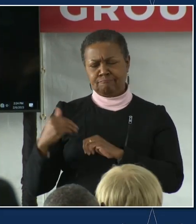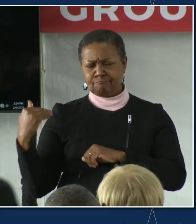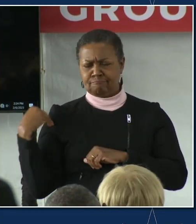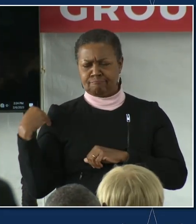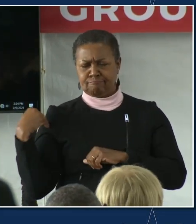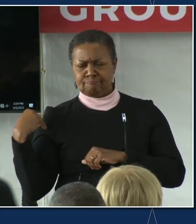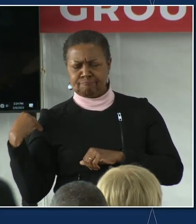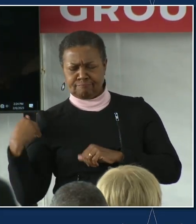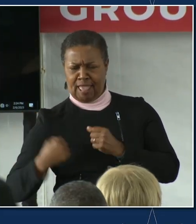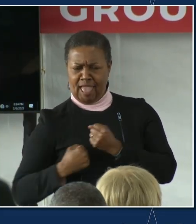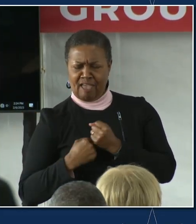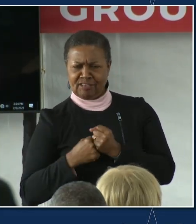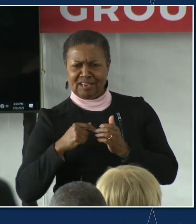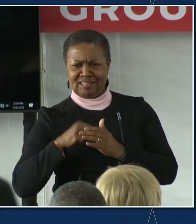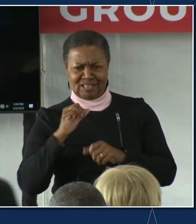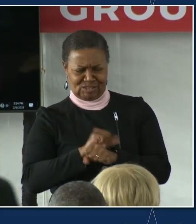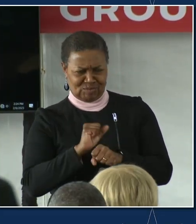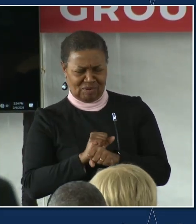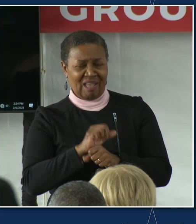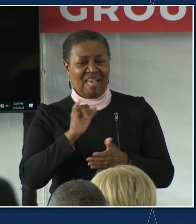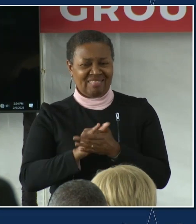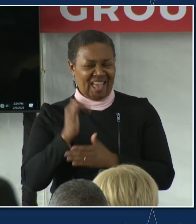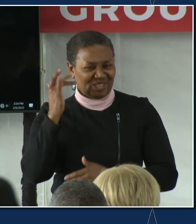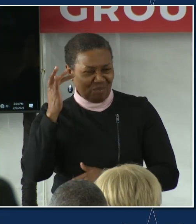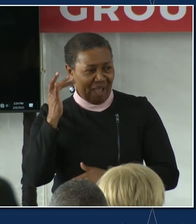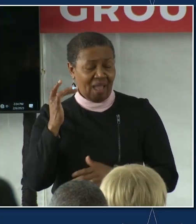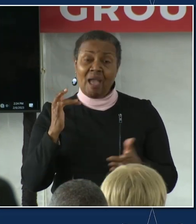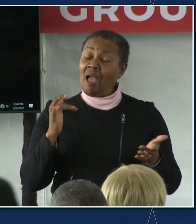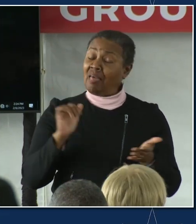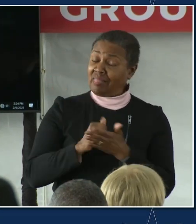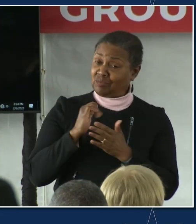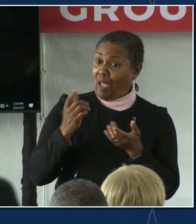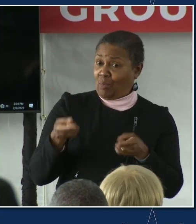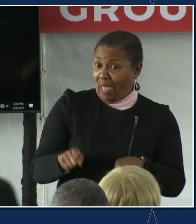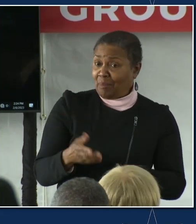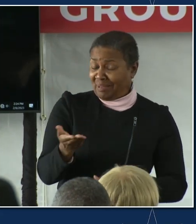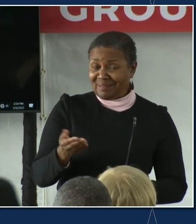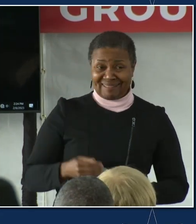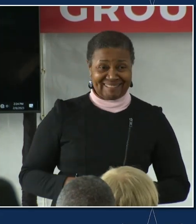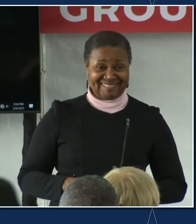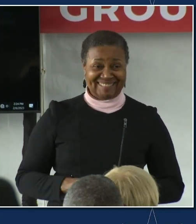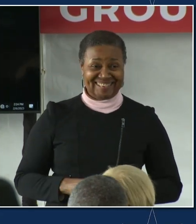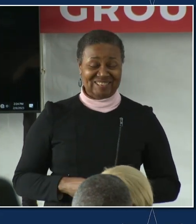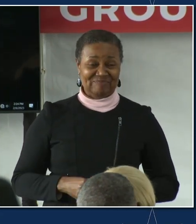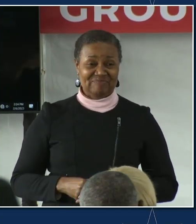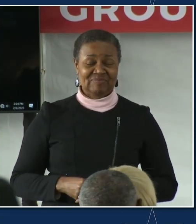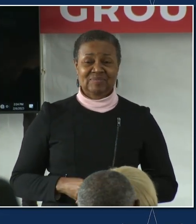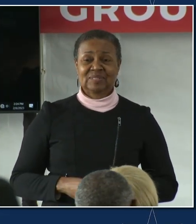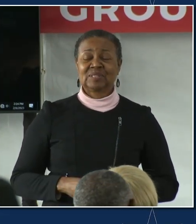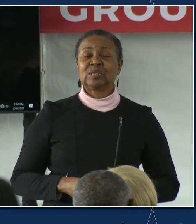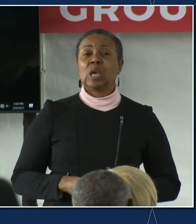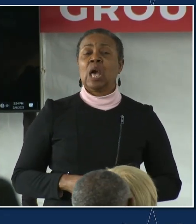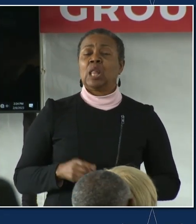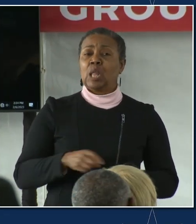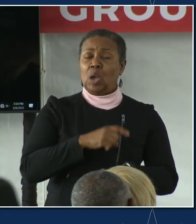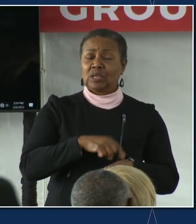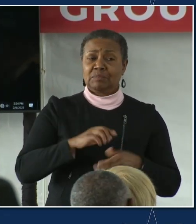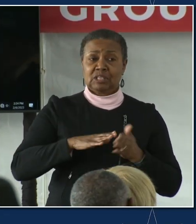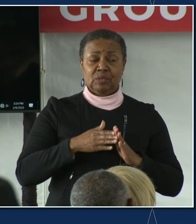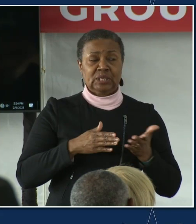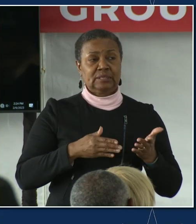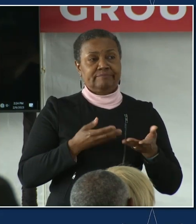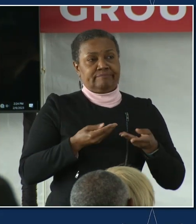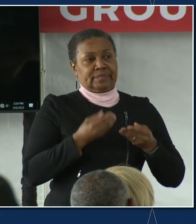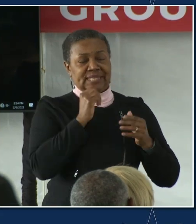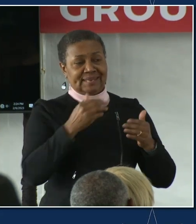dogged advocate in this work. Because that's why it's going to happen. Too long this community has been